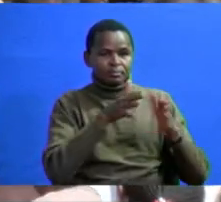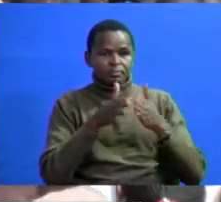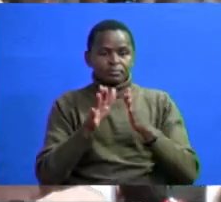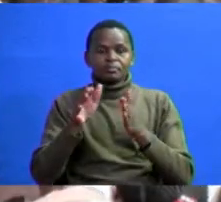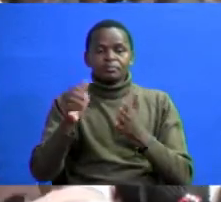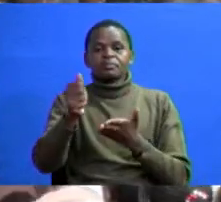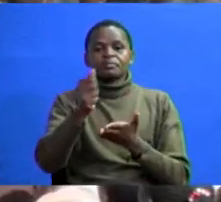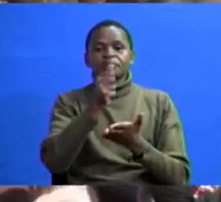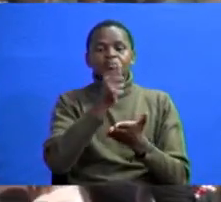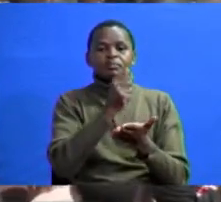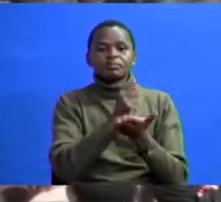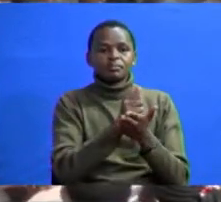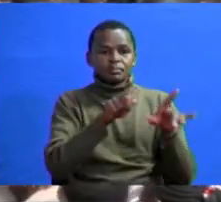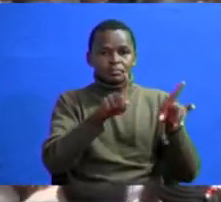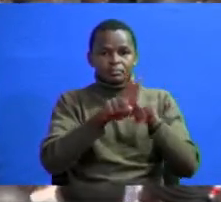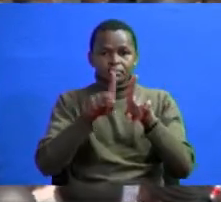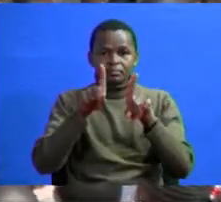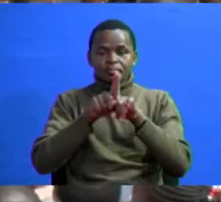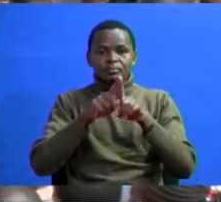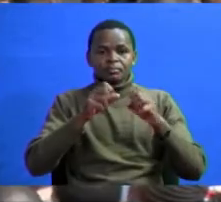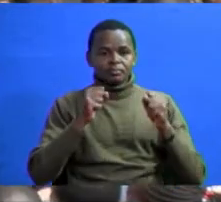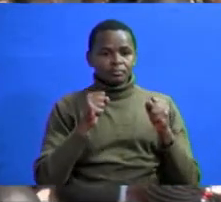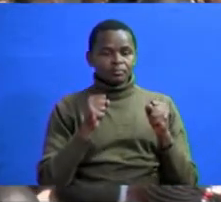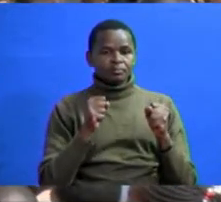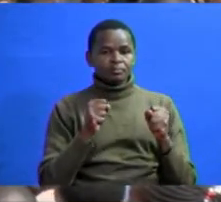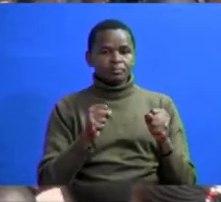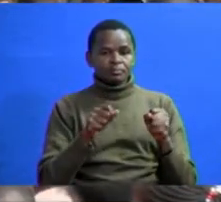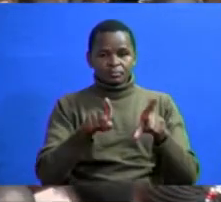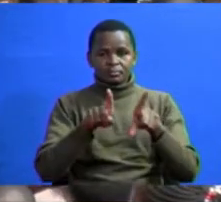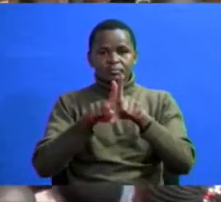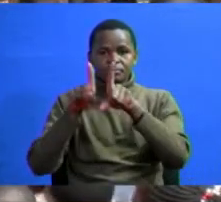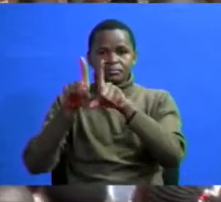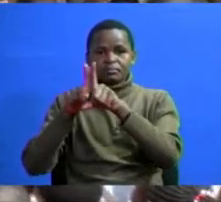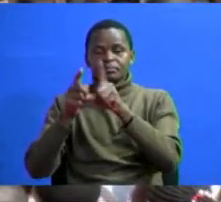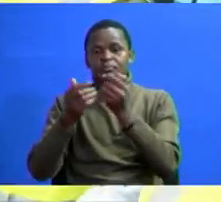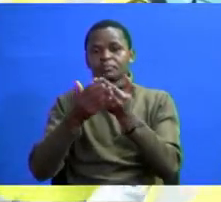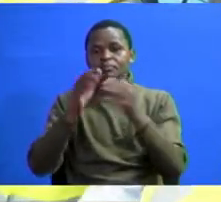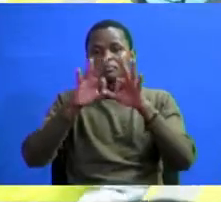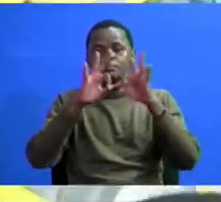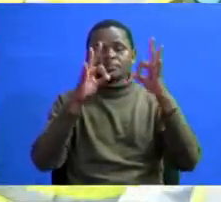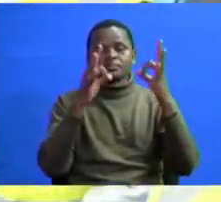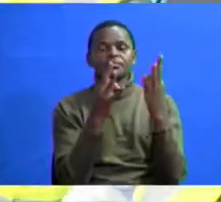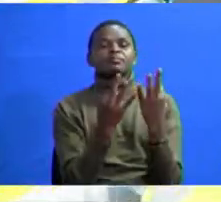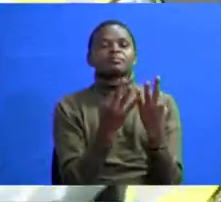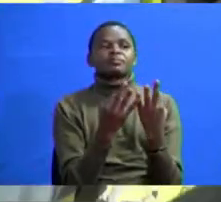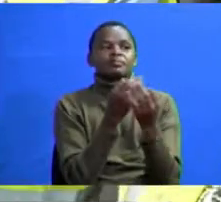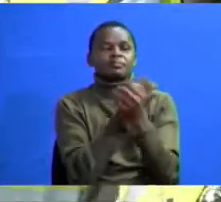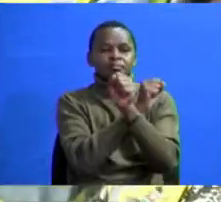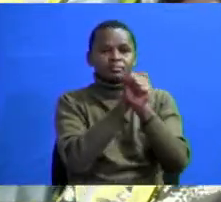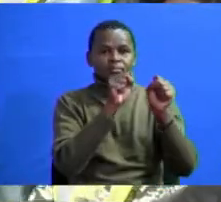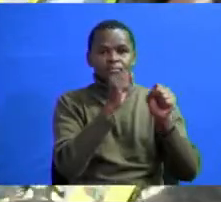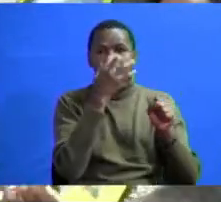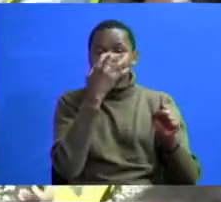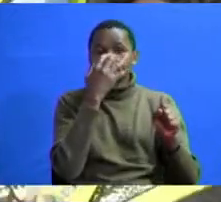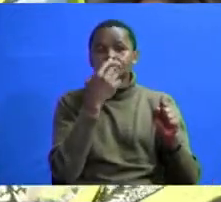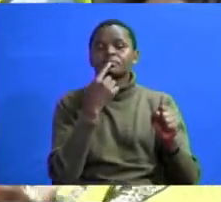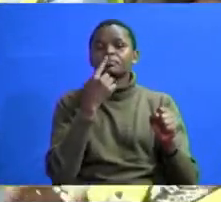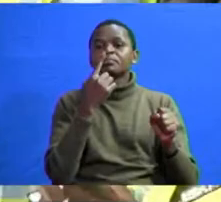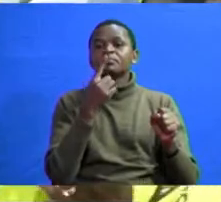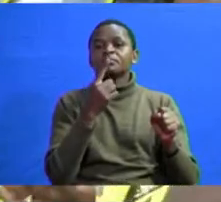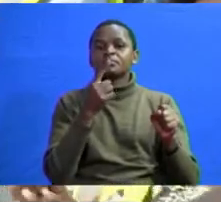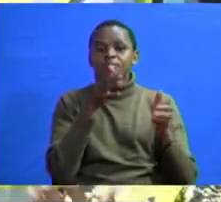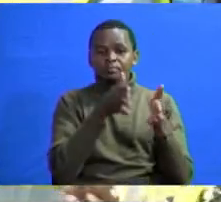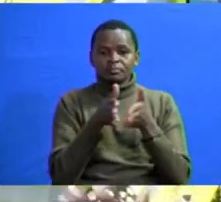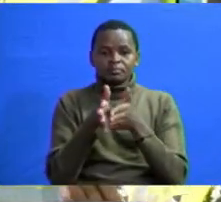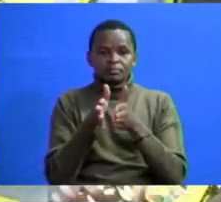ajira. Ndio pia ajisimamie, ndio pia achunge familia yake. President Ruto also seized the opportunity